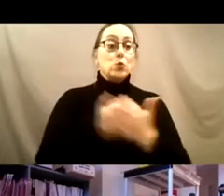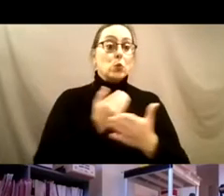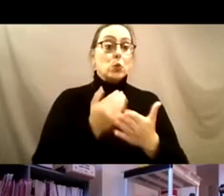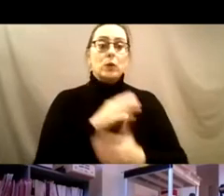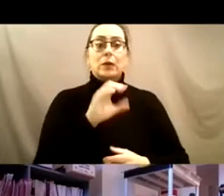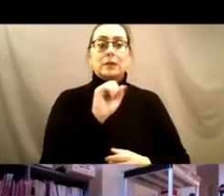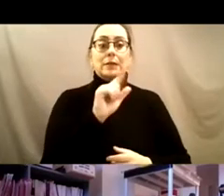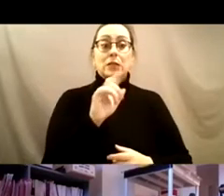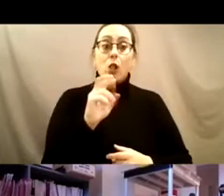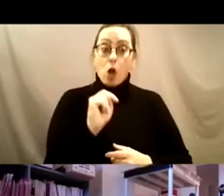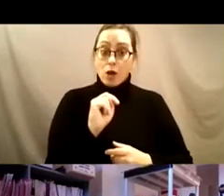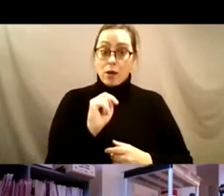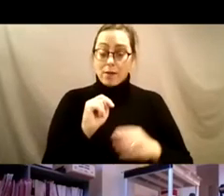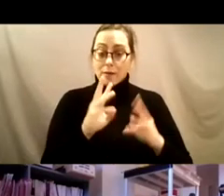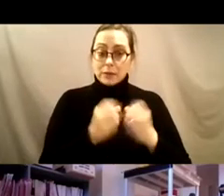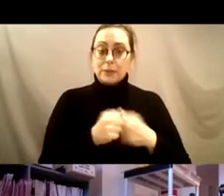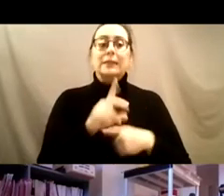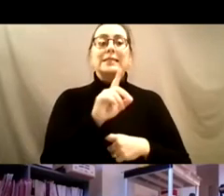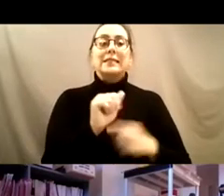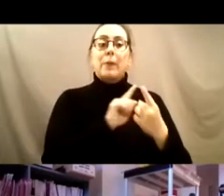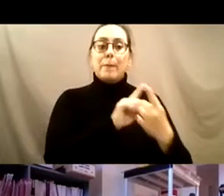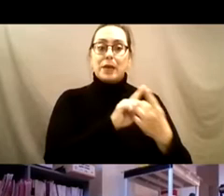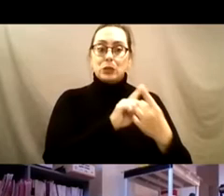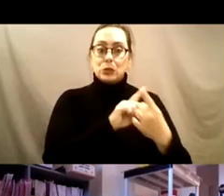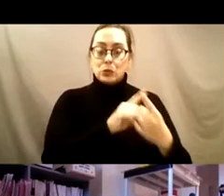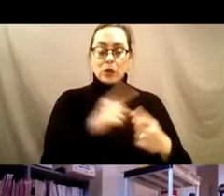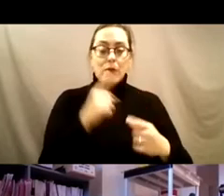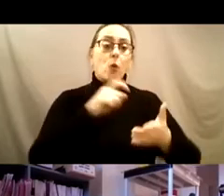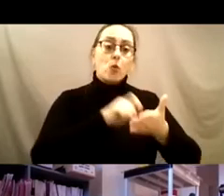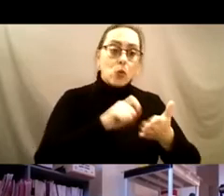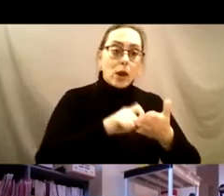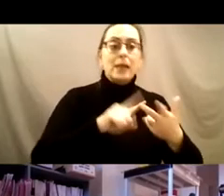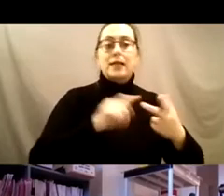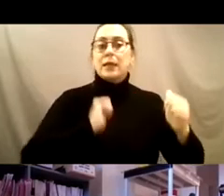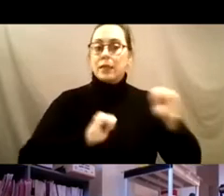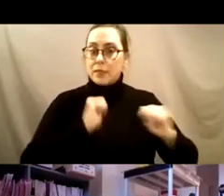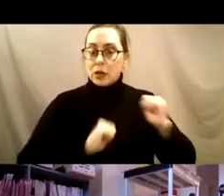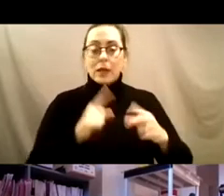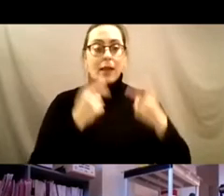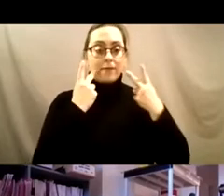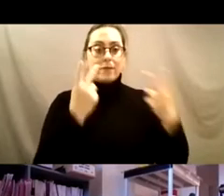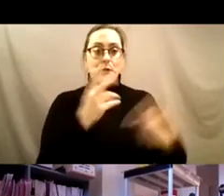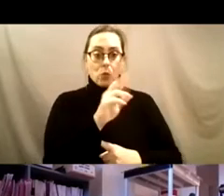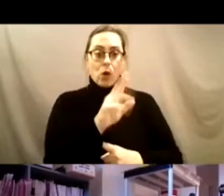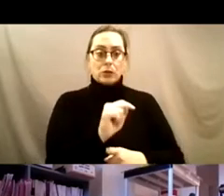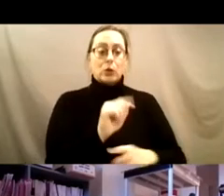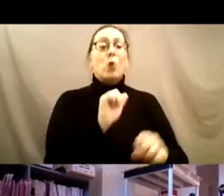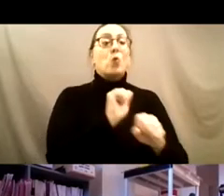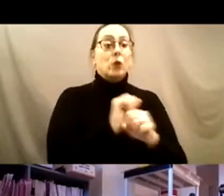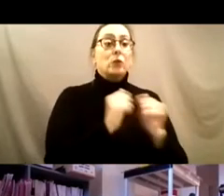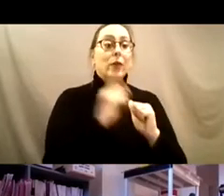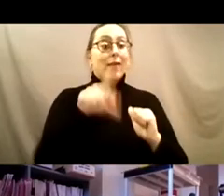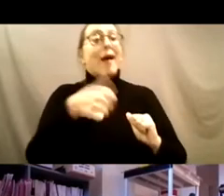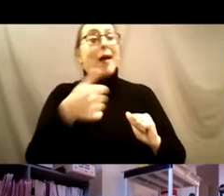Salons series, where disabled mentors in the areas of writing, theater, and visual art worked with other disabled